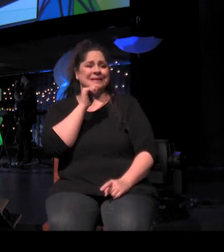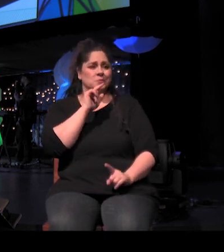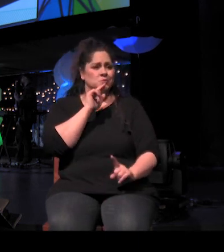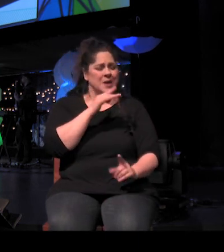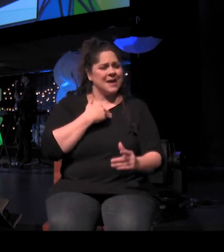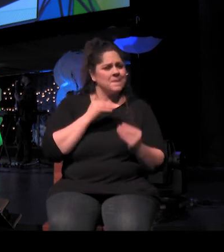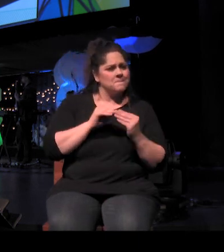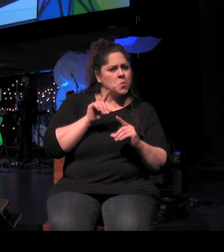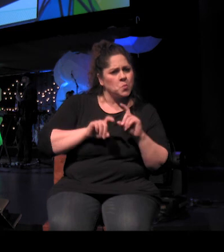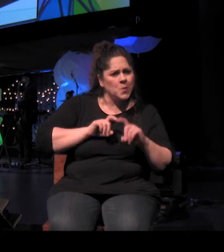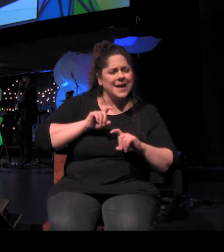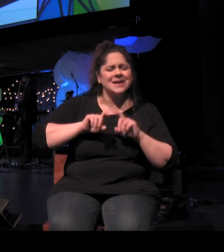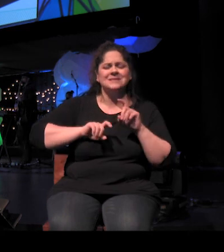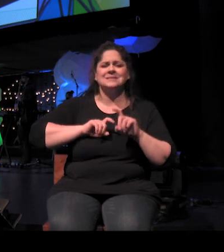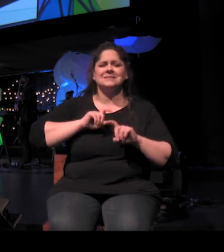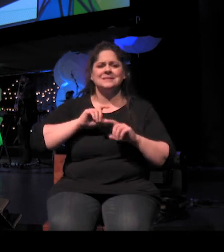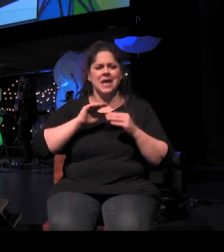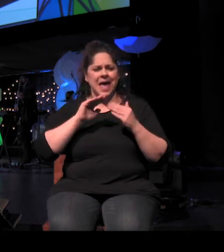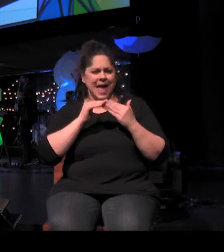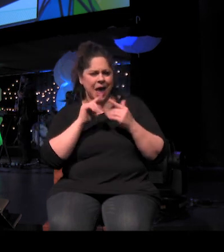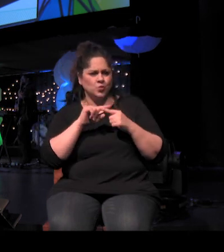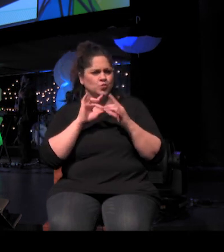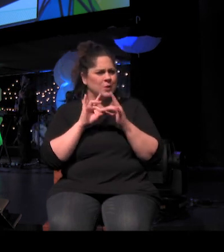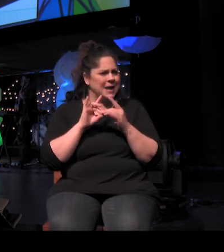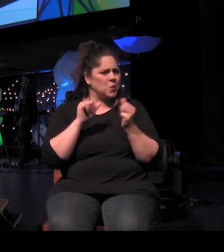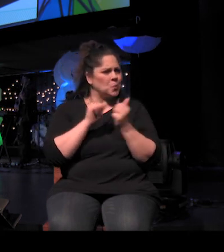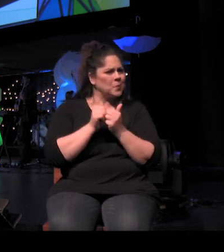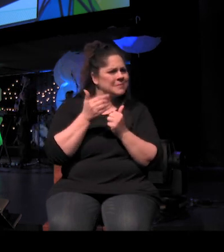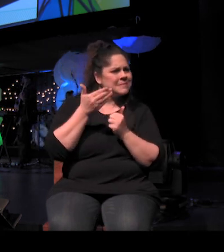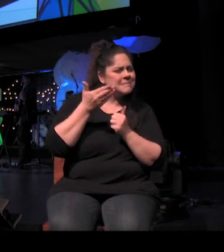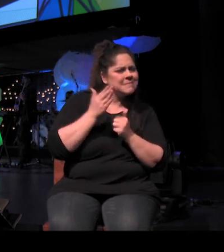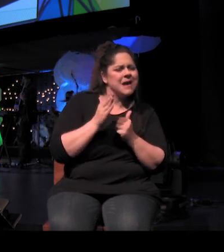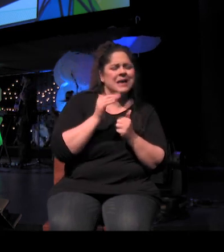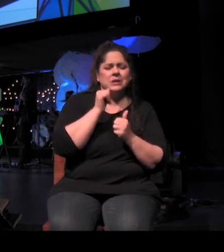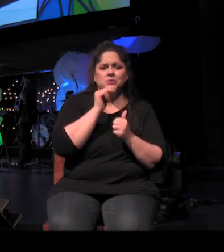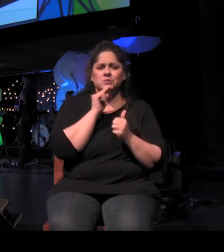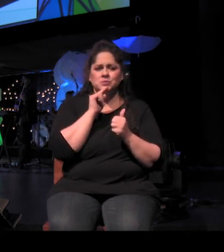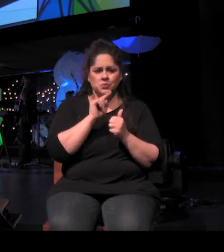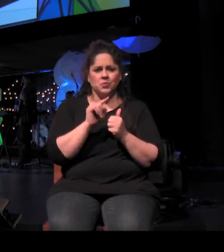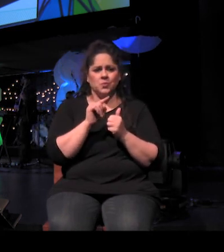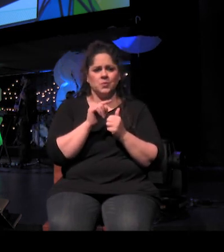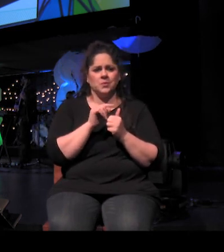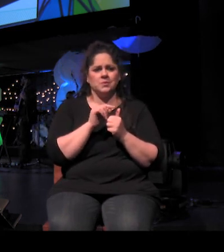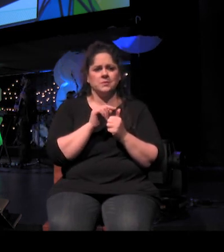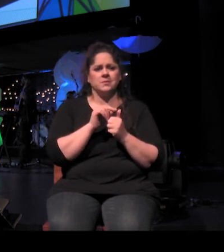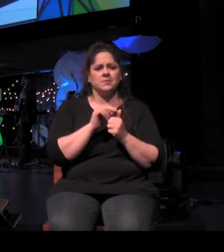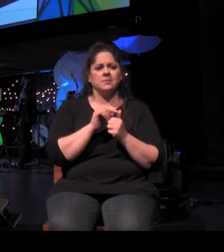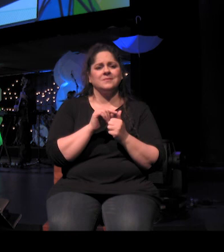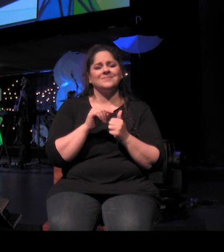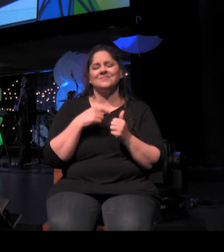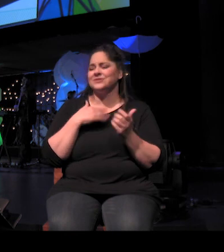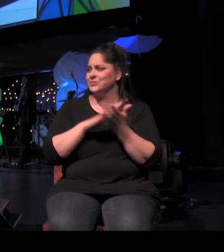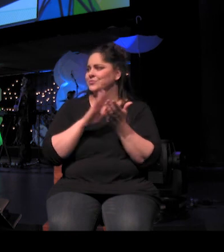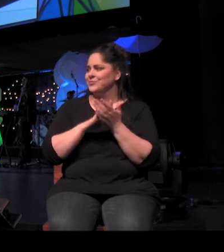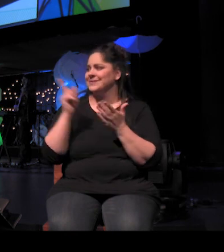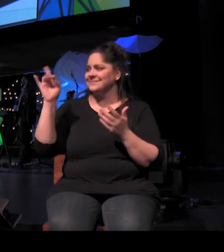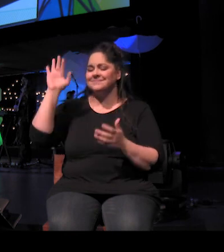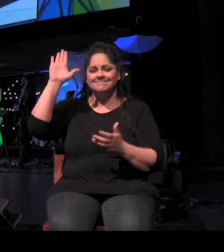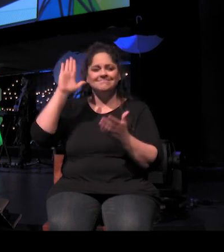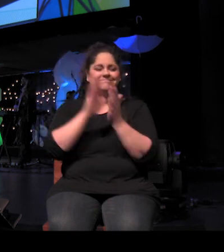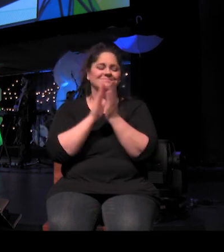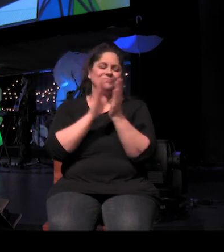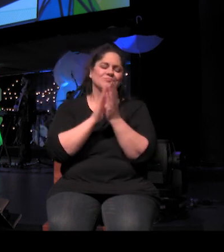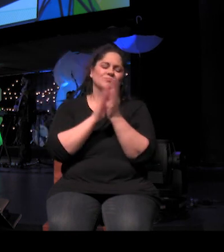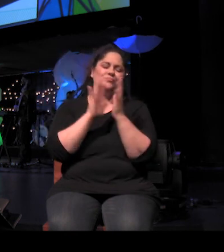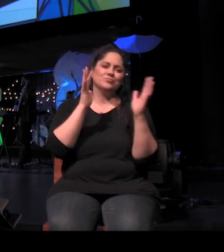to have a relationship with God, I think I had a hand back here. Can we thank God for those? I can't always